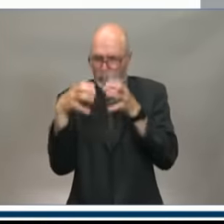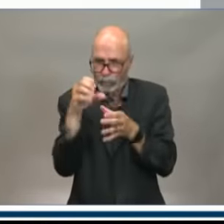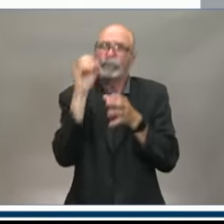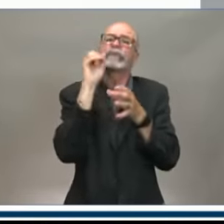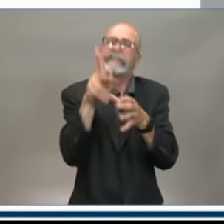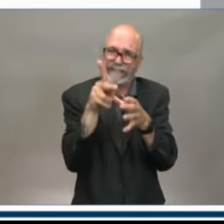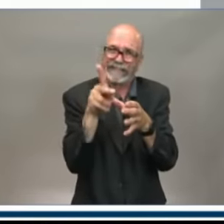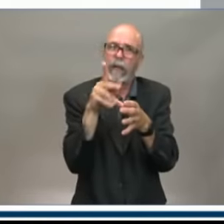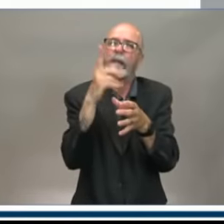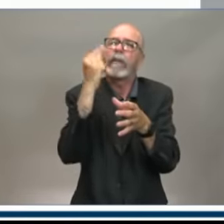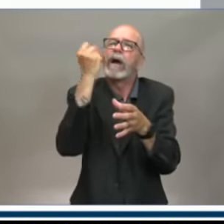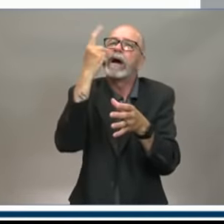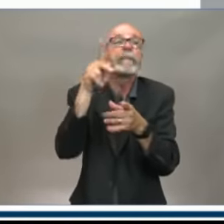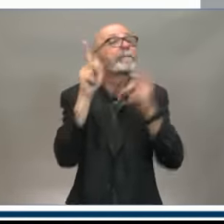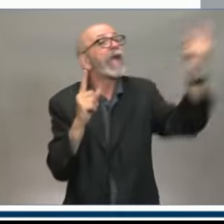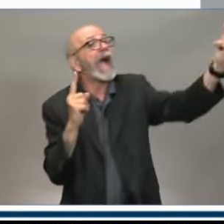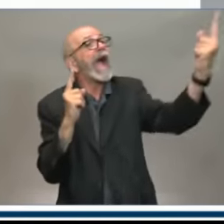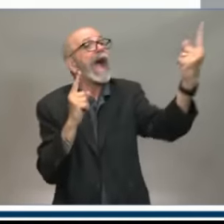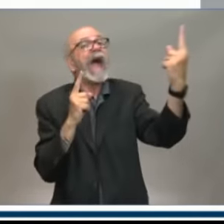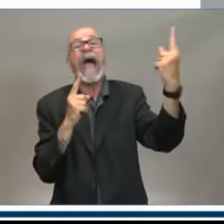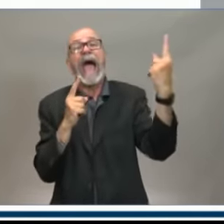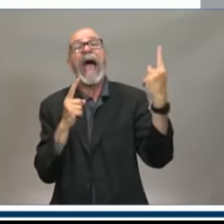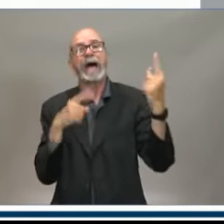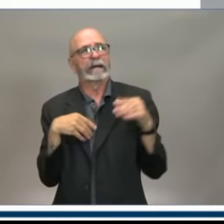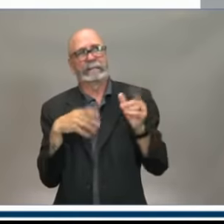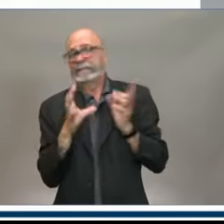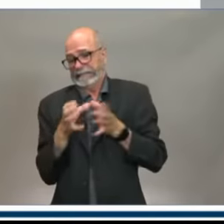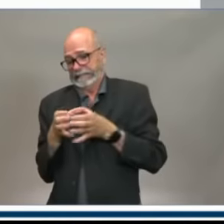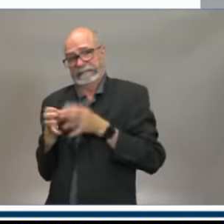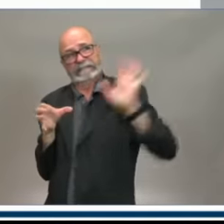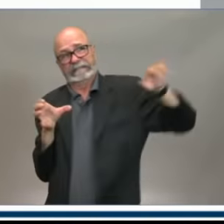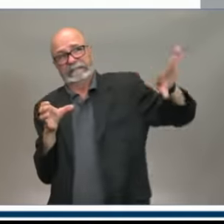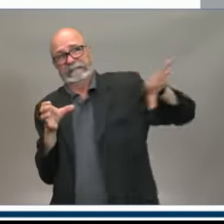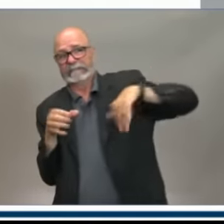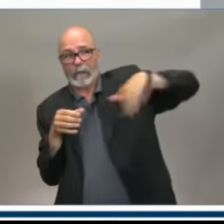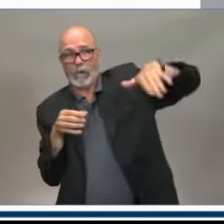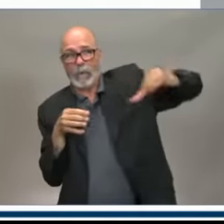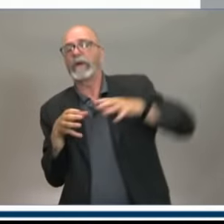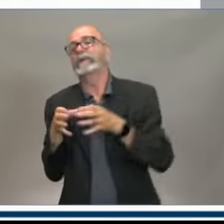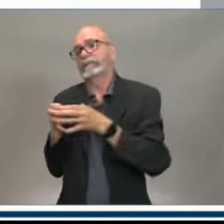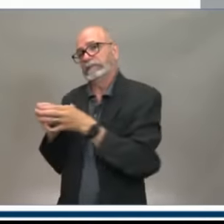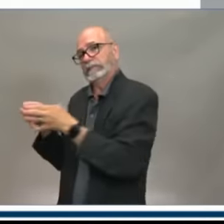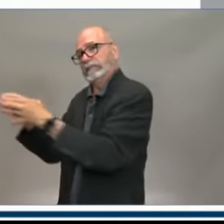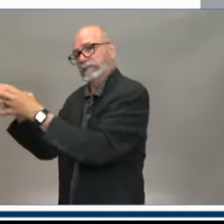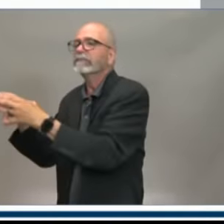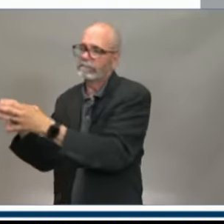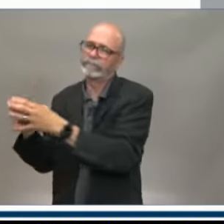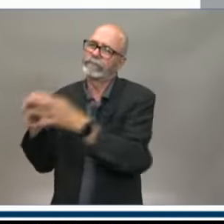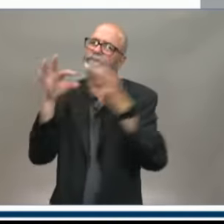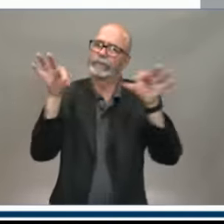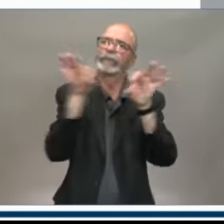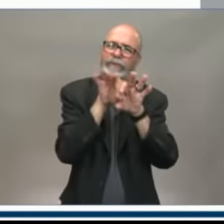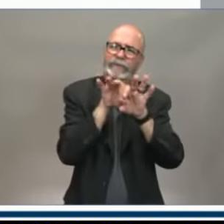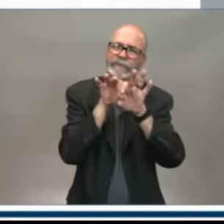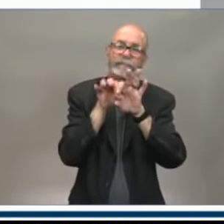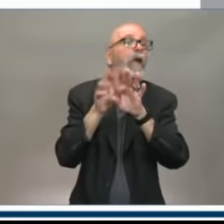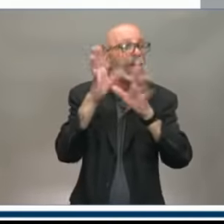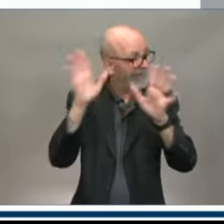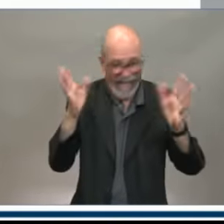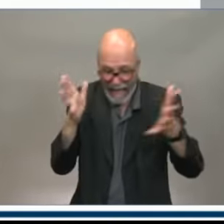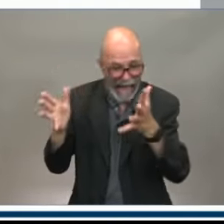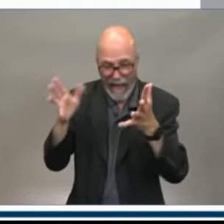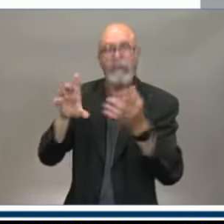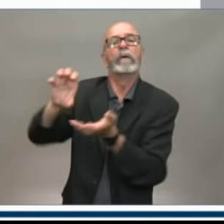feet from other household or bubble household groups. And again, continuing to practice all the other measures of good, frequent hand